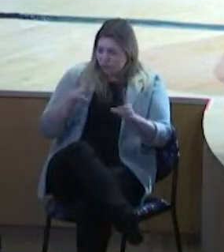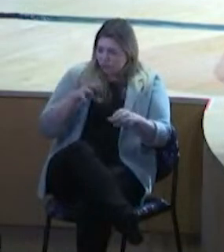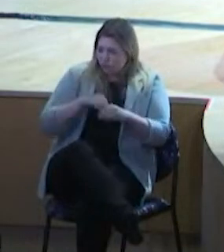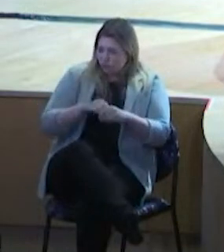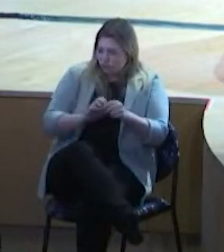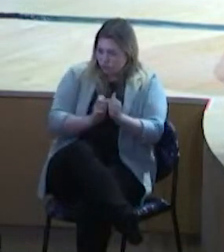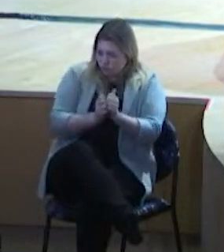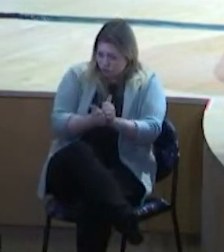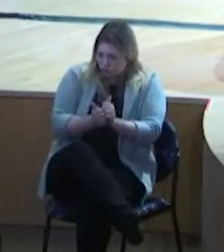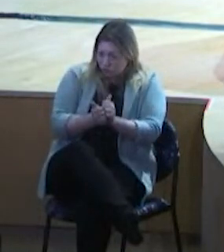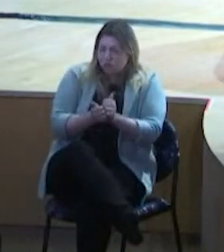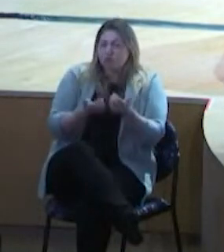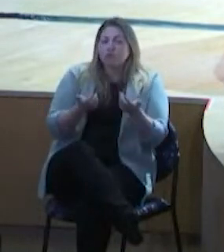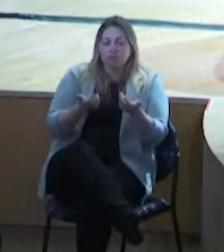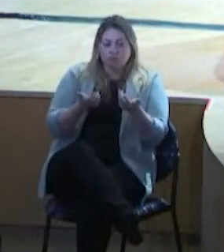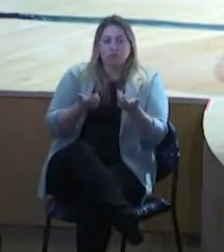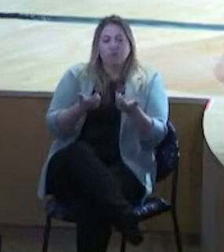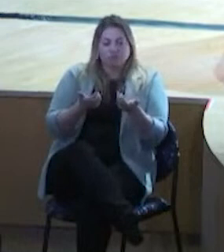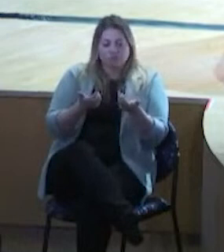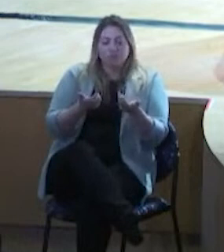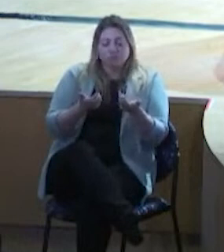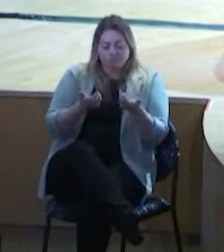to really be